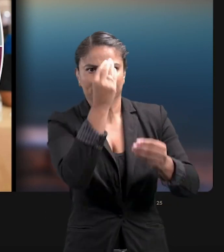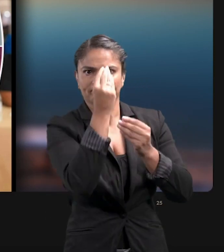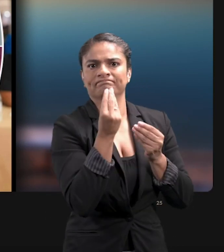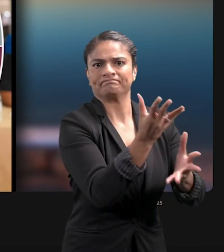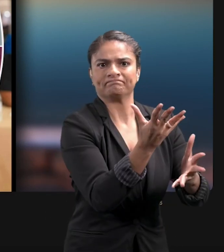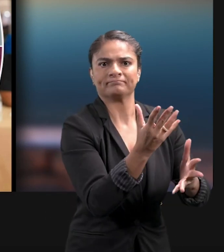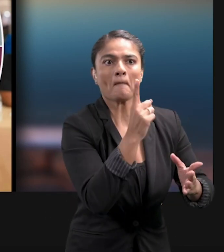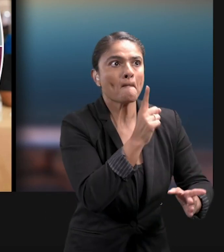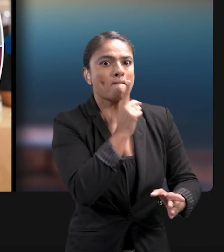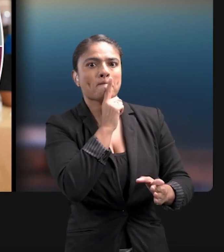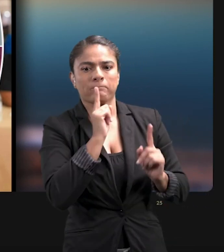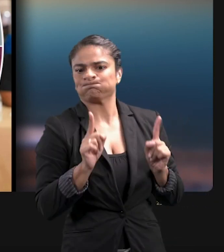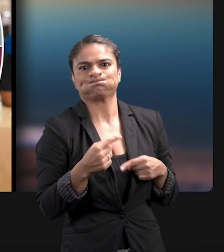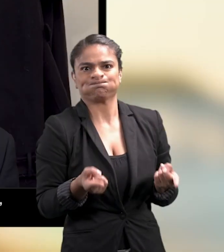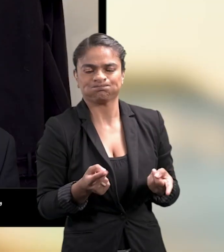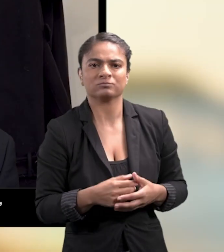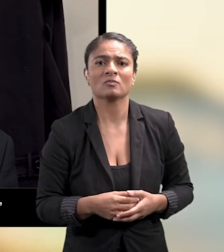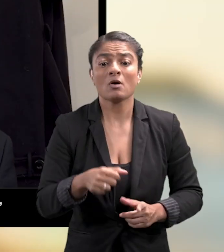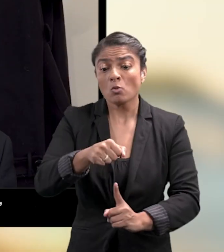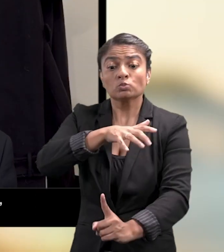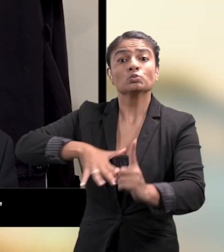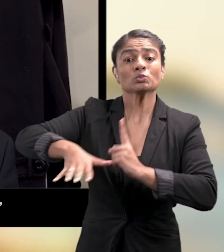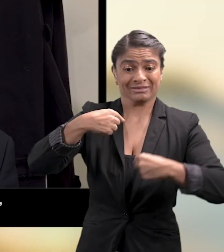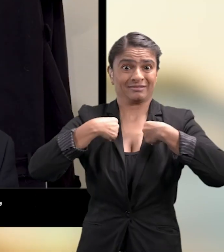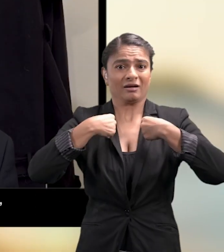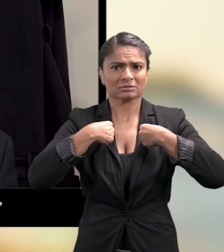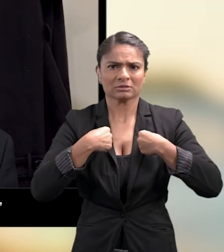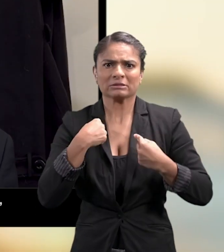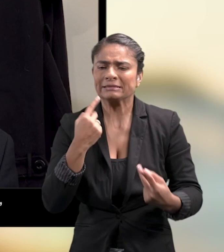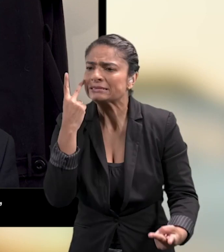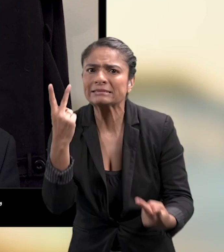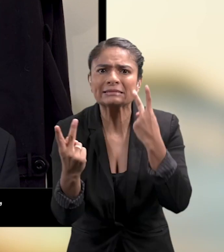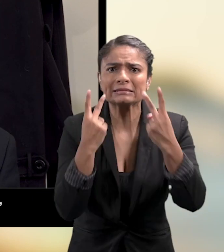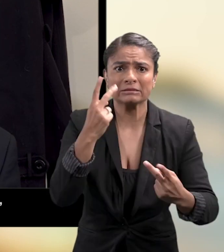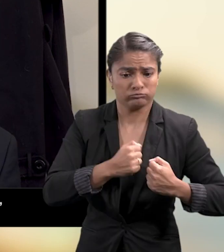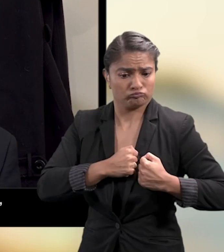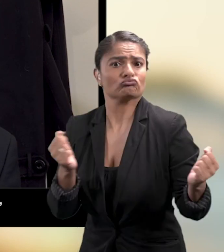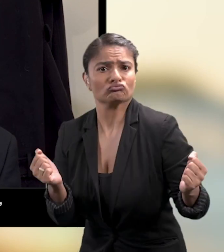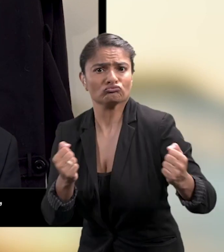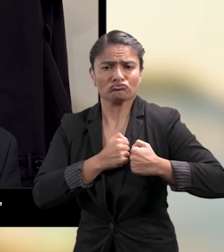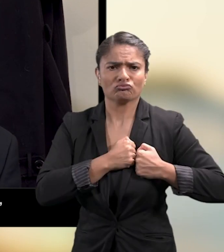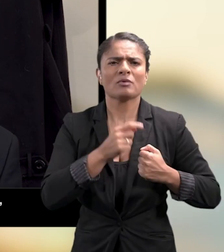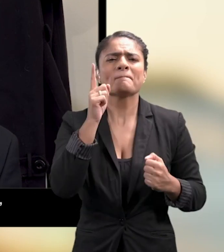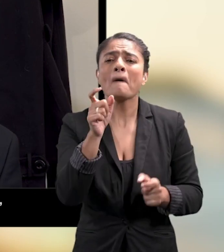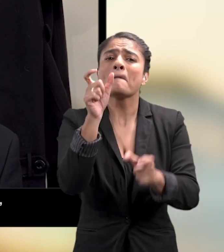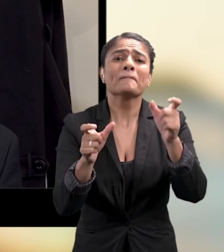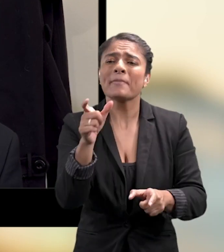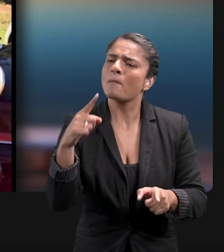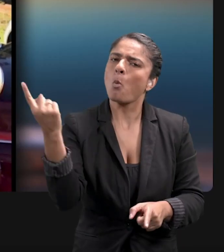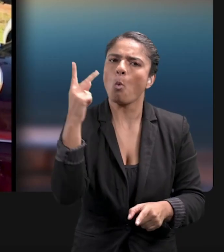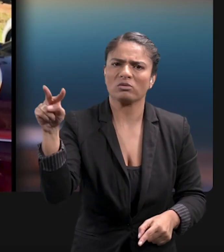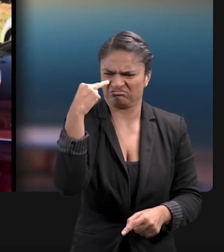option but to disclose as well. In society, I can live without disclosing it, but I will always be seen as